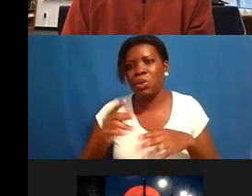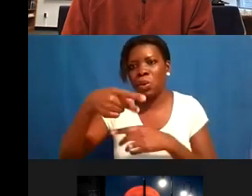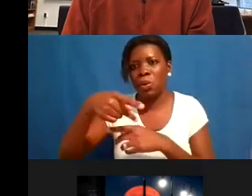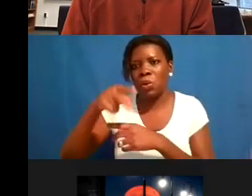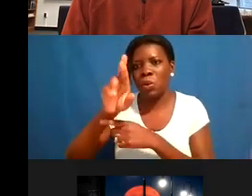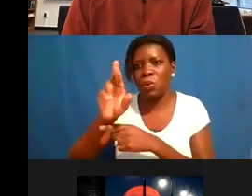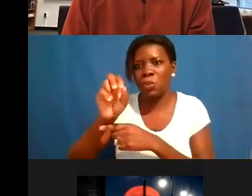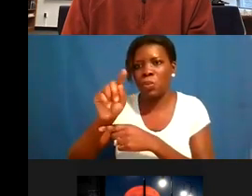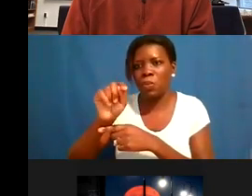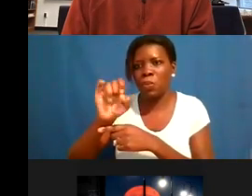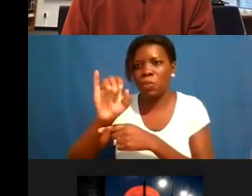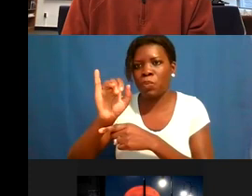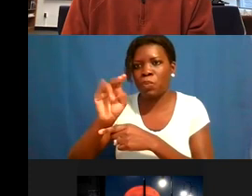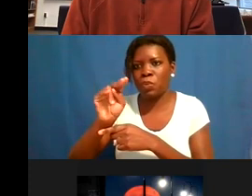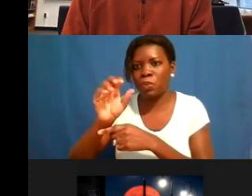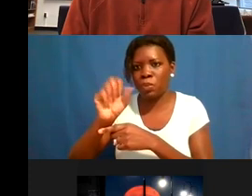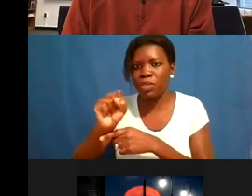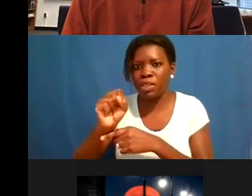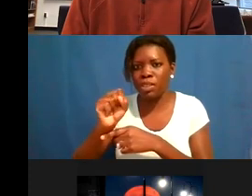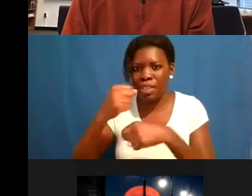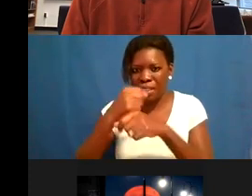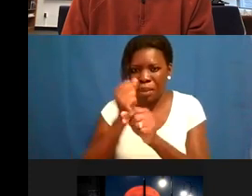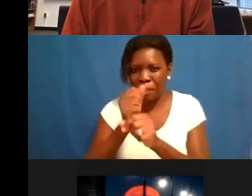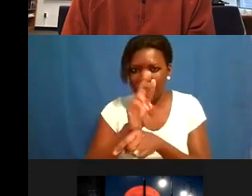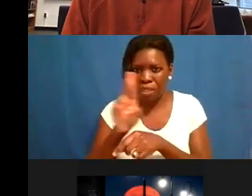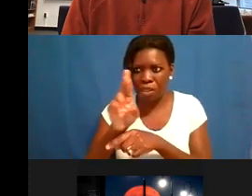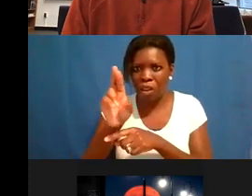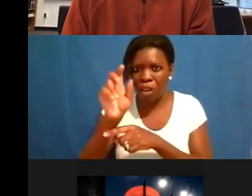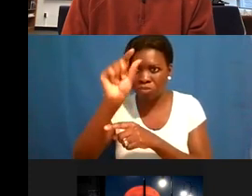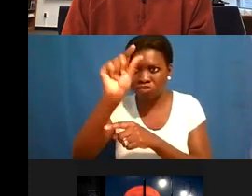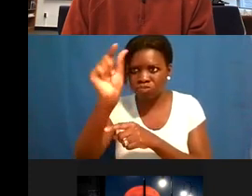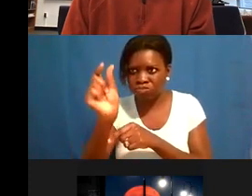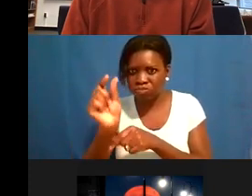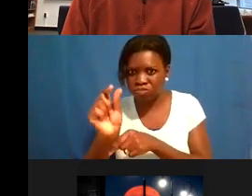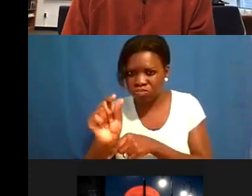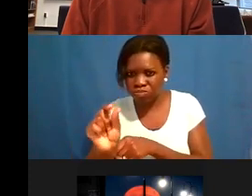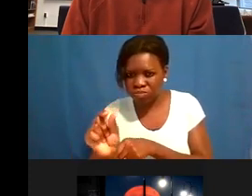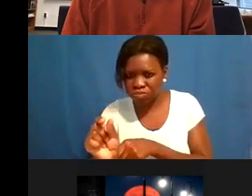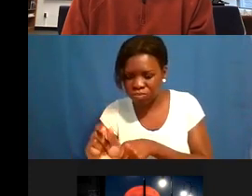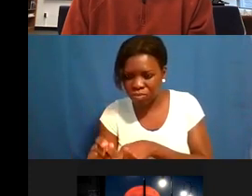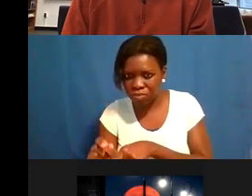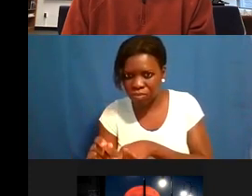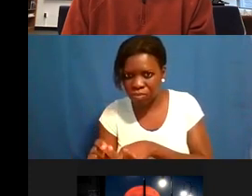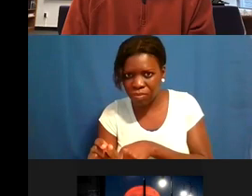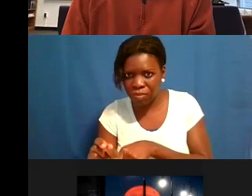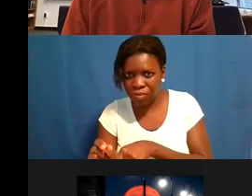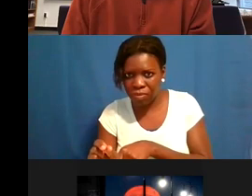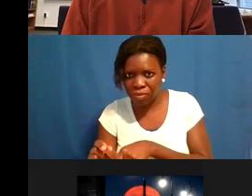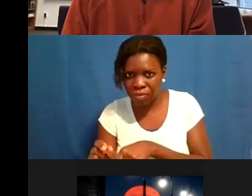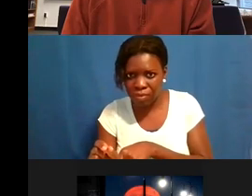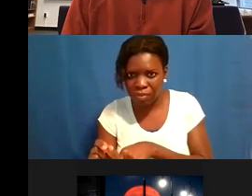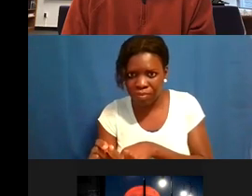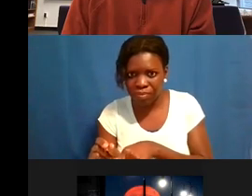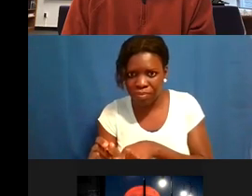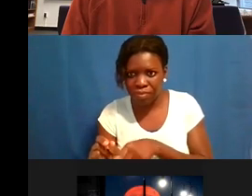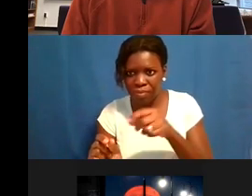biocomponents make the motor, and that's shown on the right-hand side. So at the sort of very end of the bacterium, is this motor,